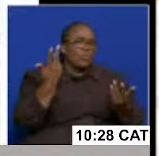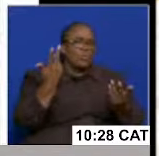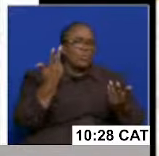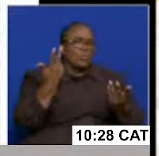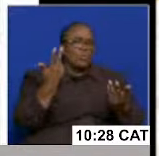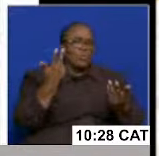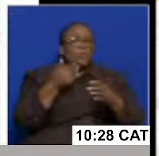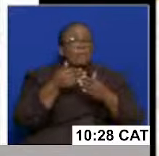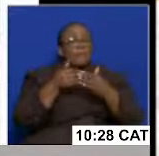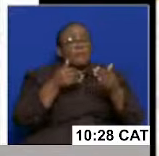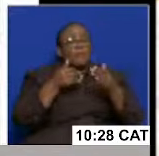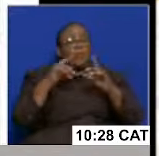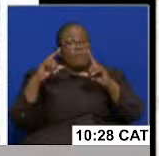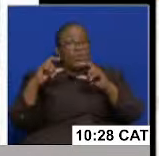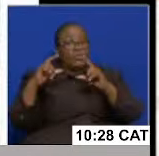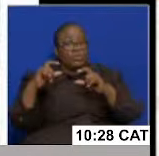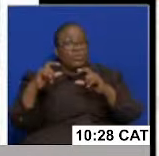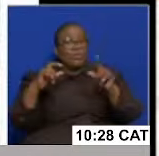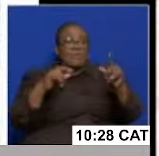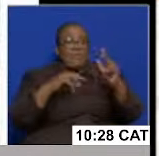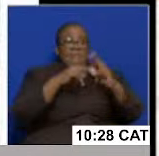it, or is it unfamiliar to you?